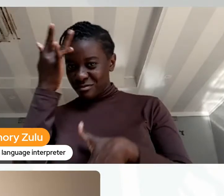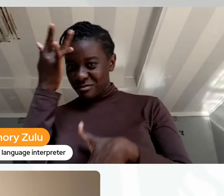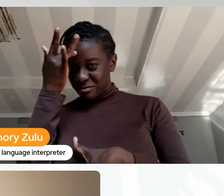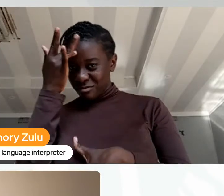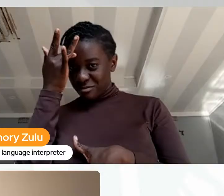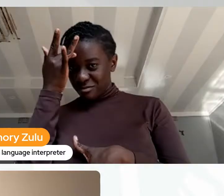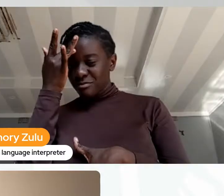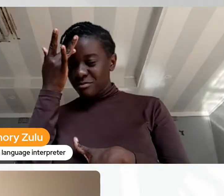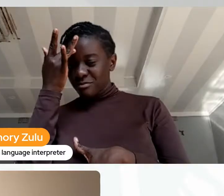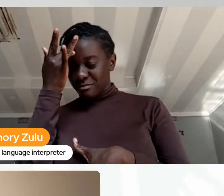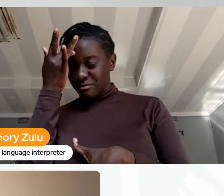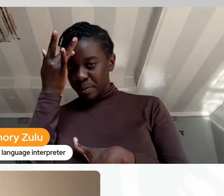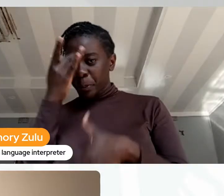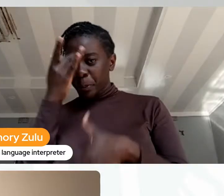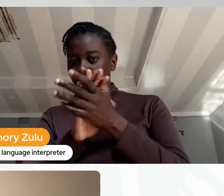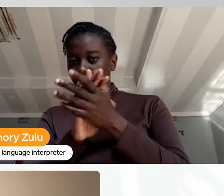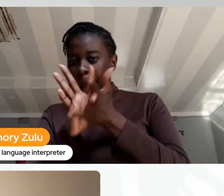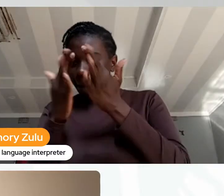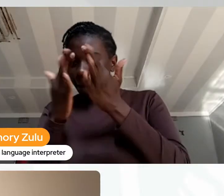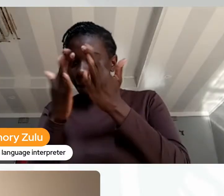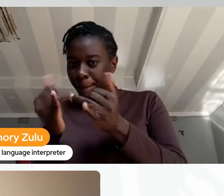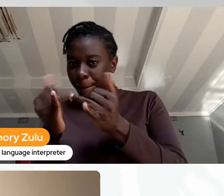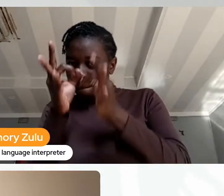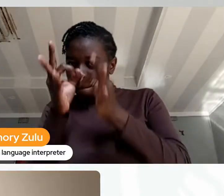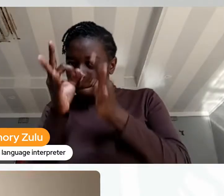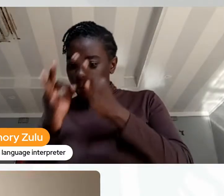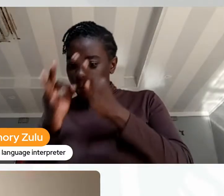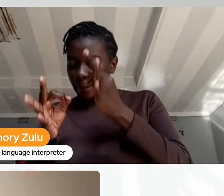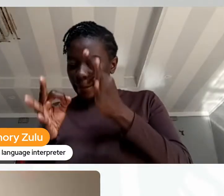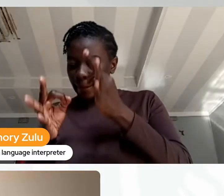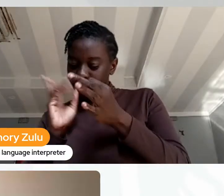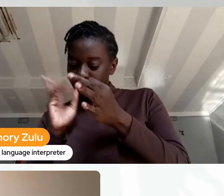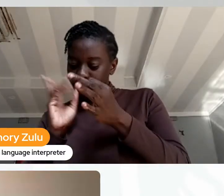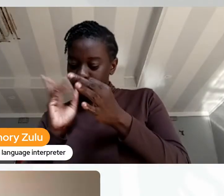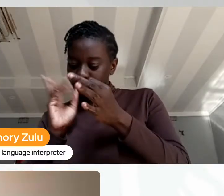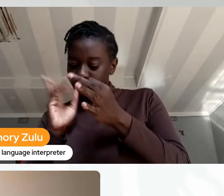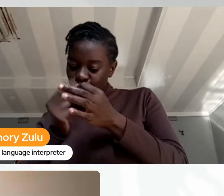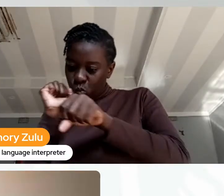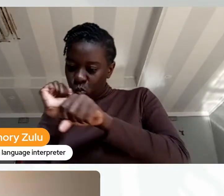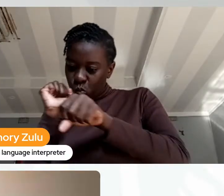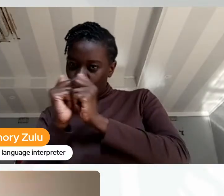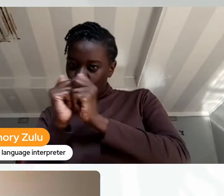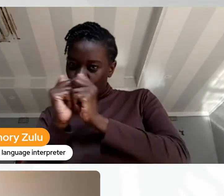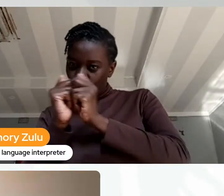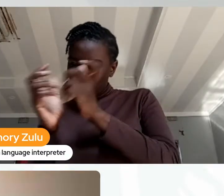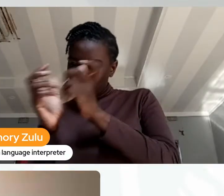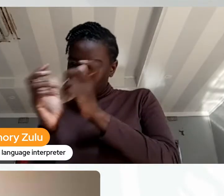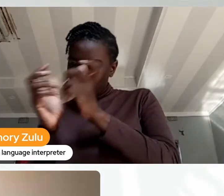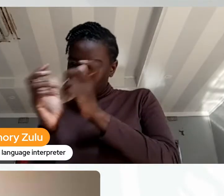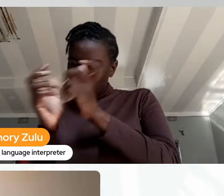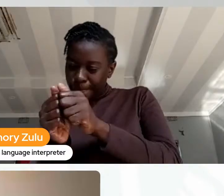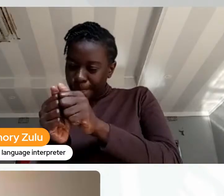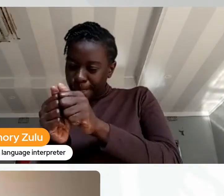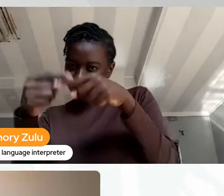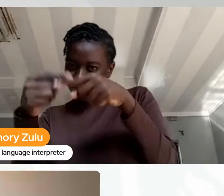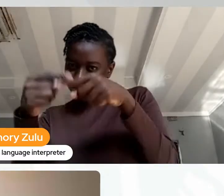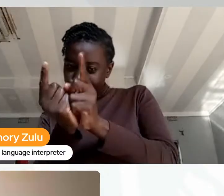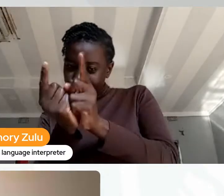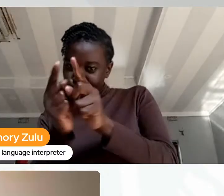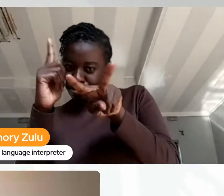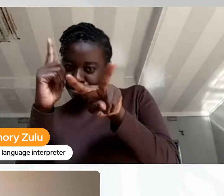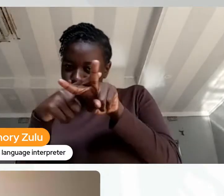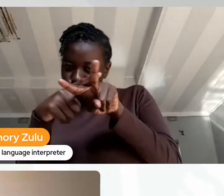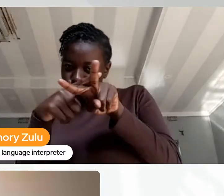can work as a strategy on the reduction as well as sensitization of the community on the STIs